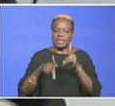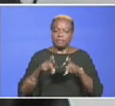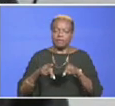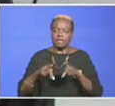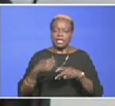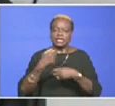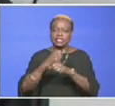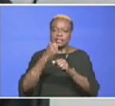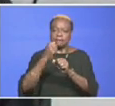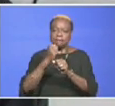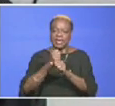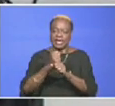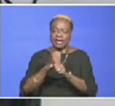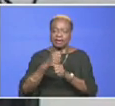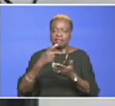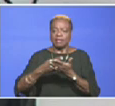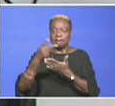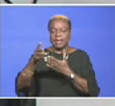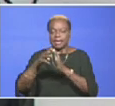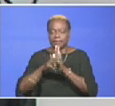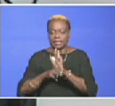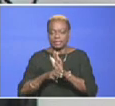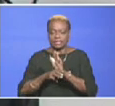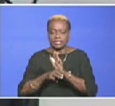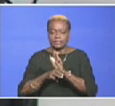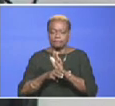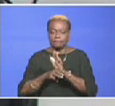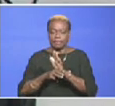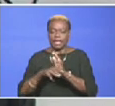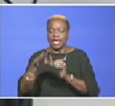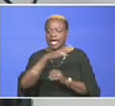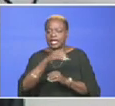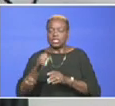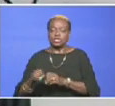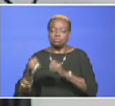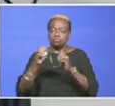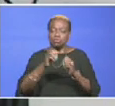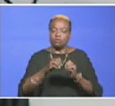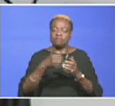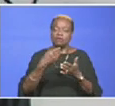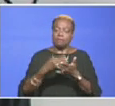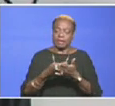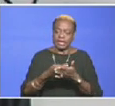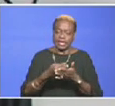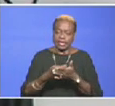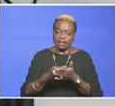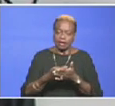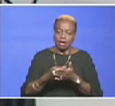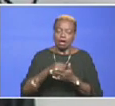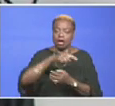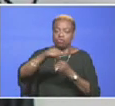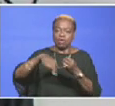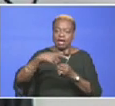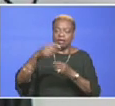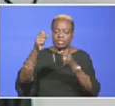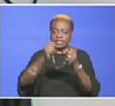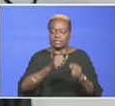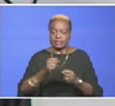funds, move about the system. But those funds should ultimately always settle in the banking system.